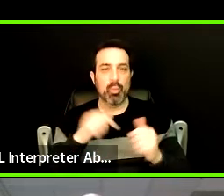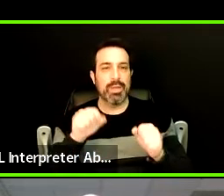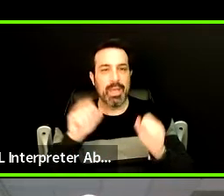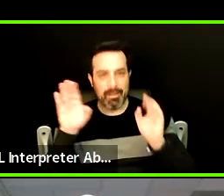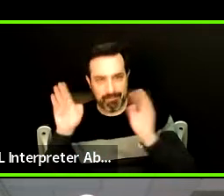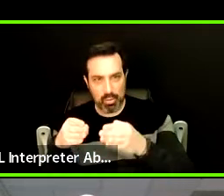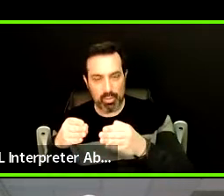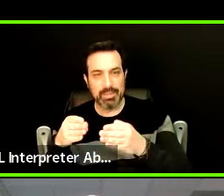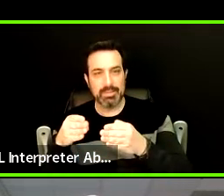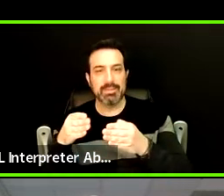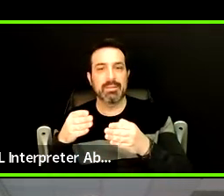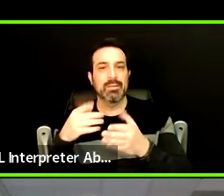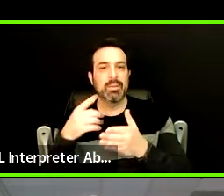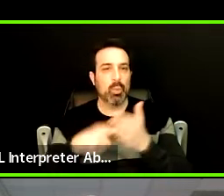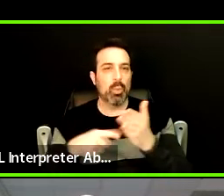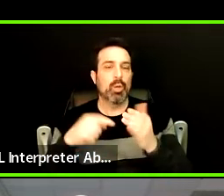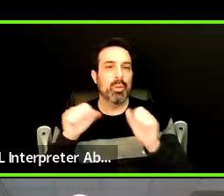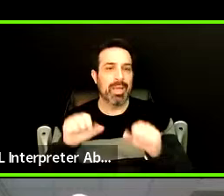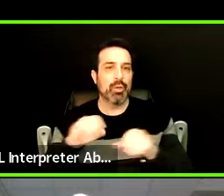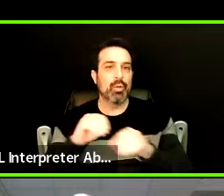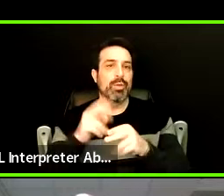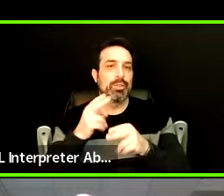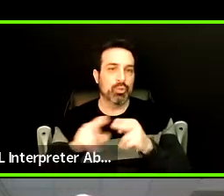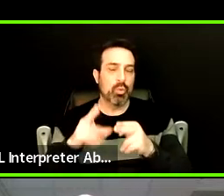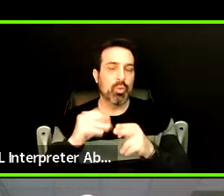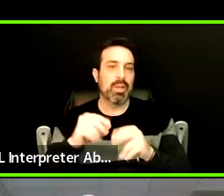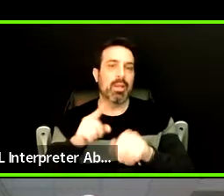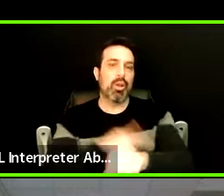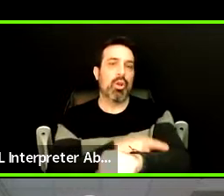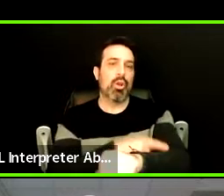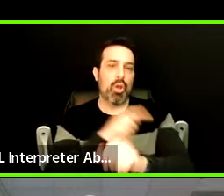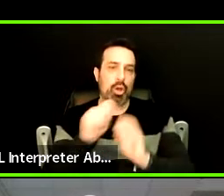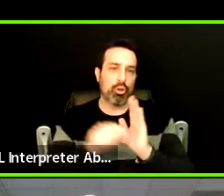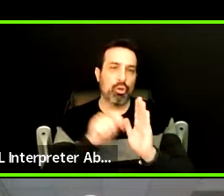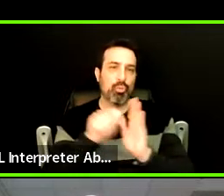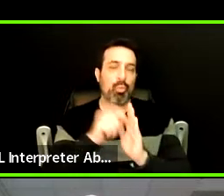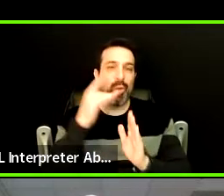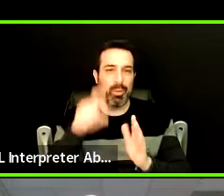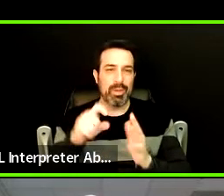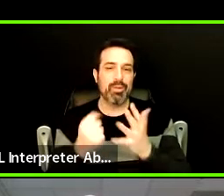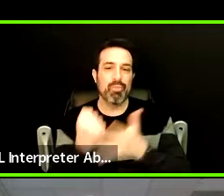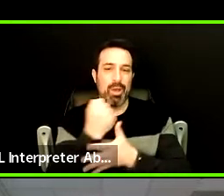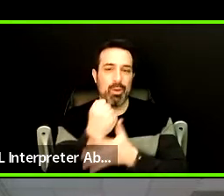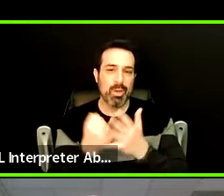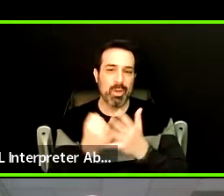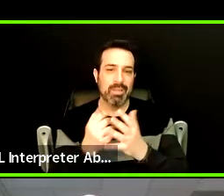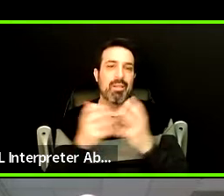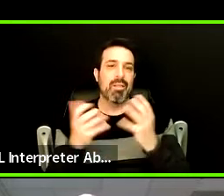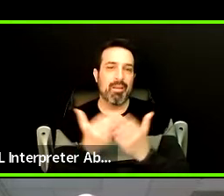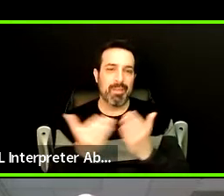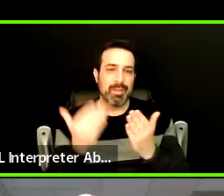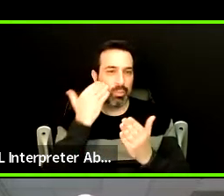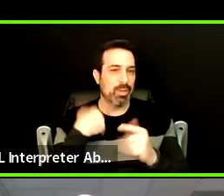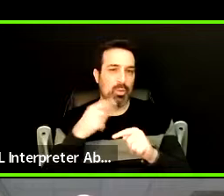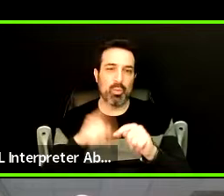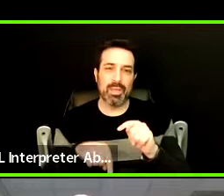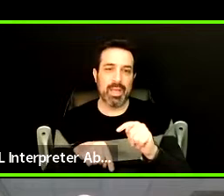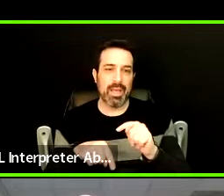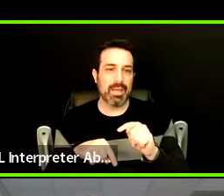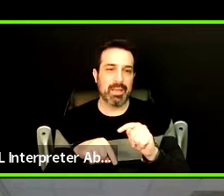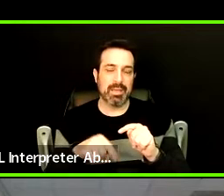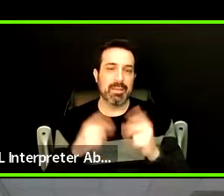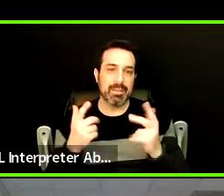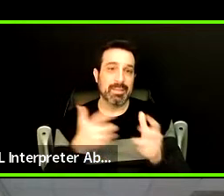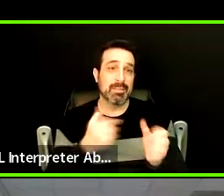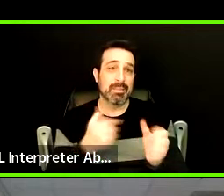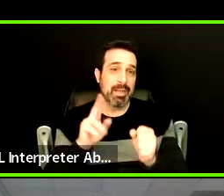focus on what we can do in the short and long term, because we definitely need to prioritize a lot of things that we know we can't speak.